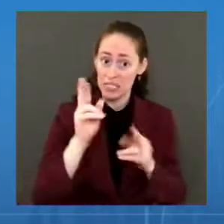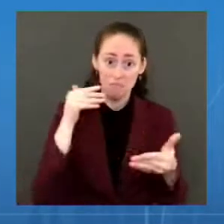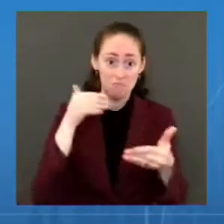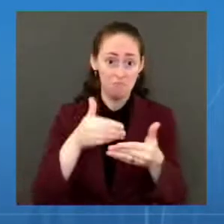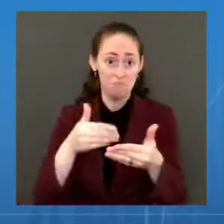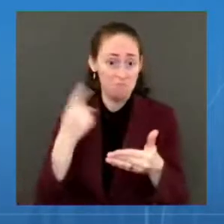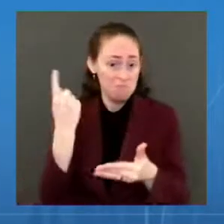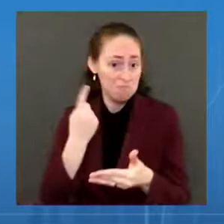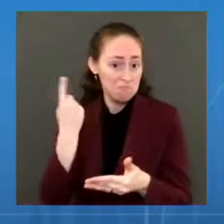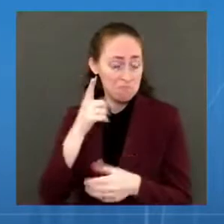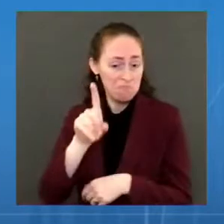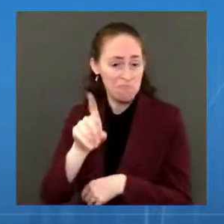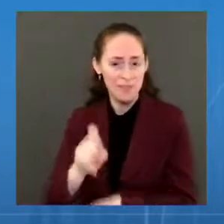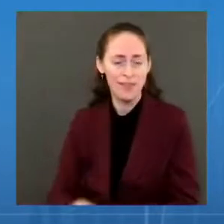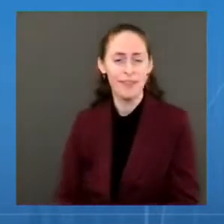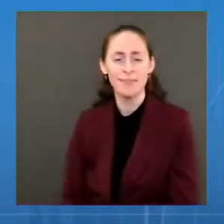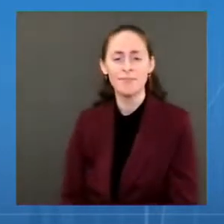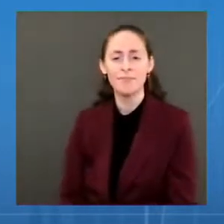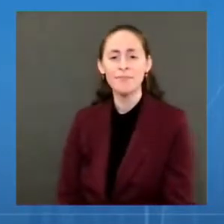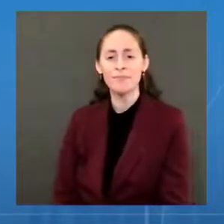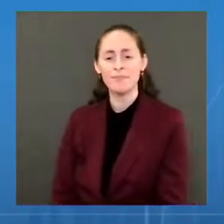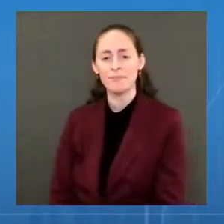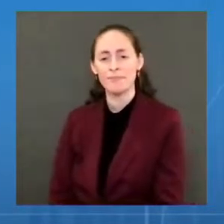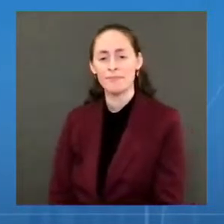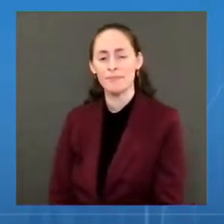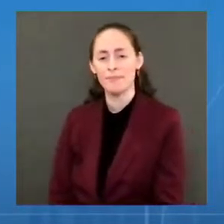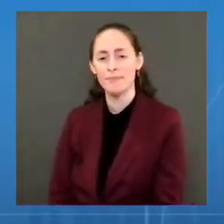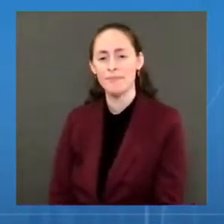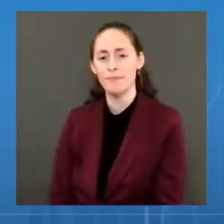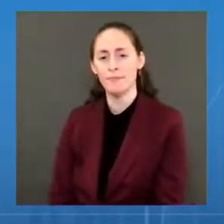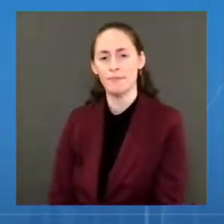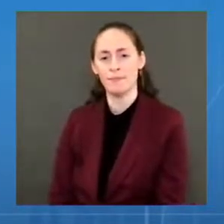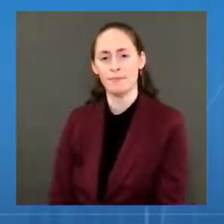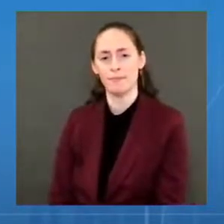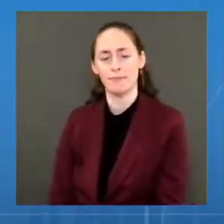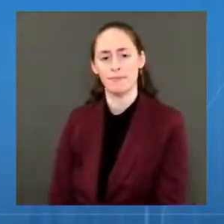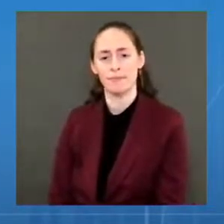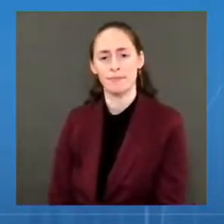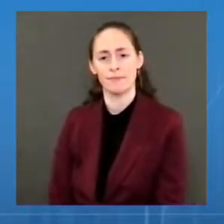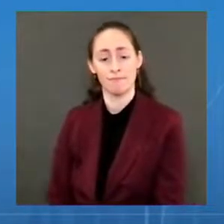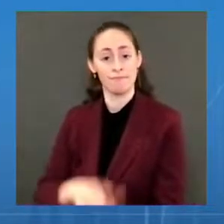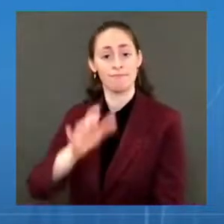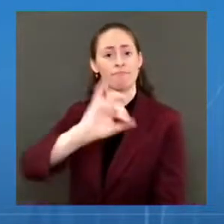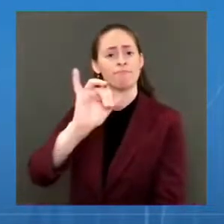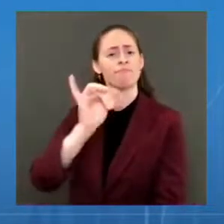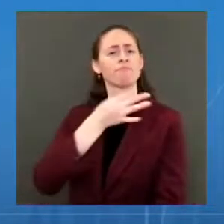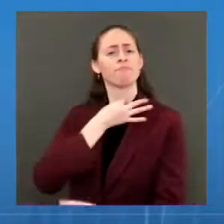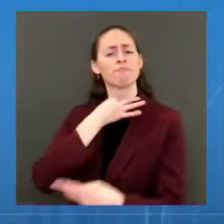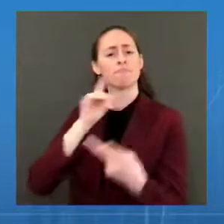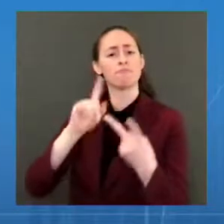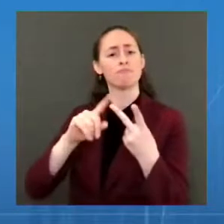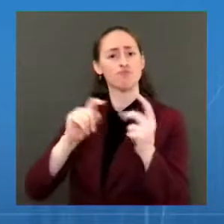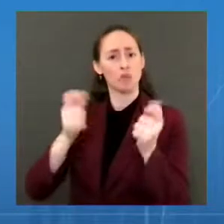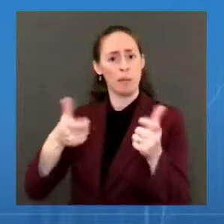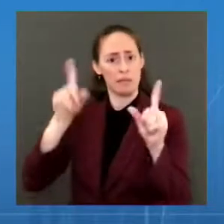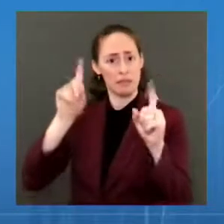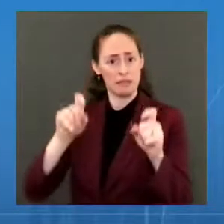maybe, Jeff, how are you looking at the availability of them right now? And is it sort of stacking up with what you expect? Dr.